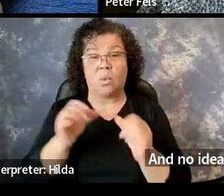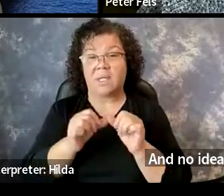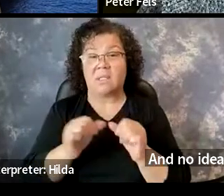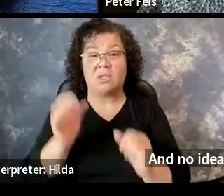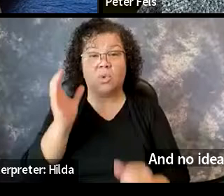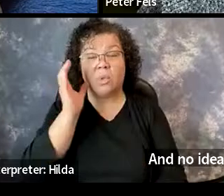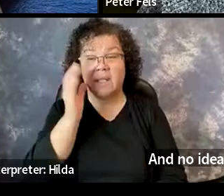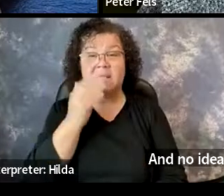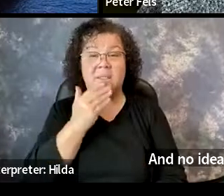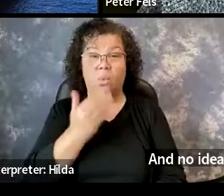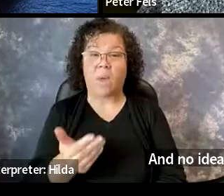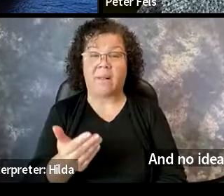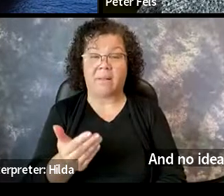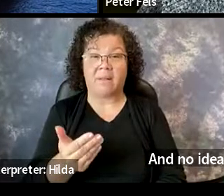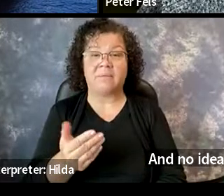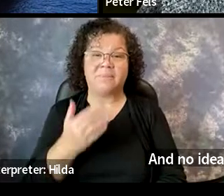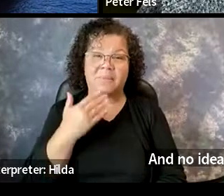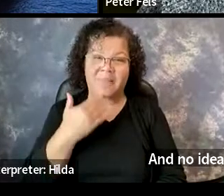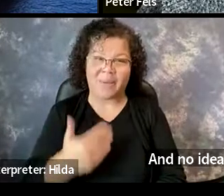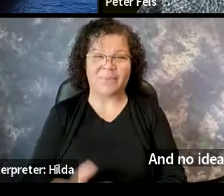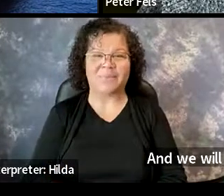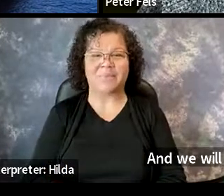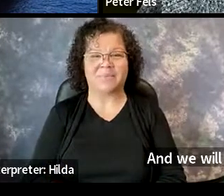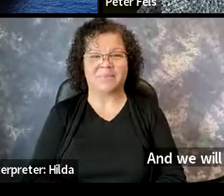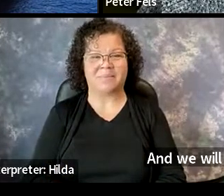well. So thank you.